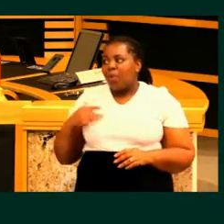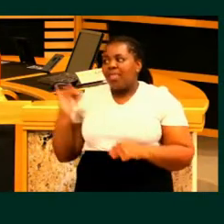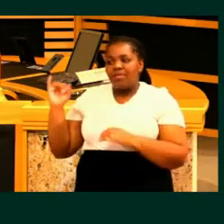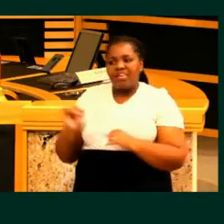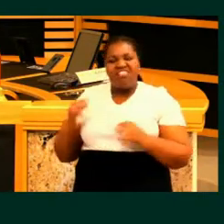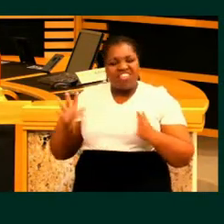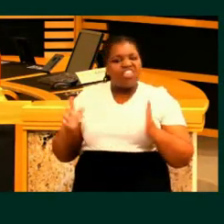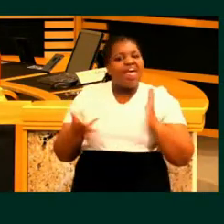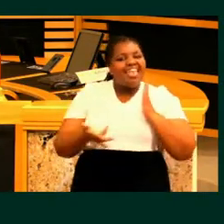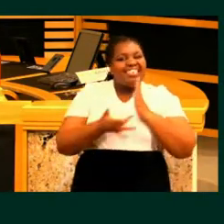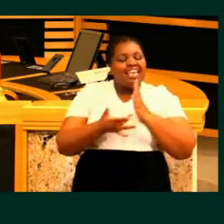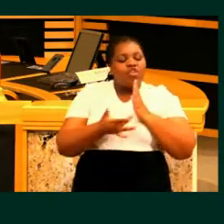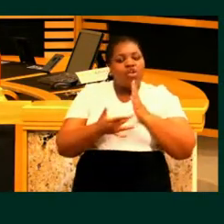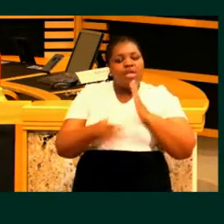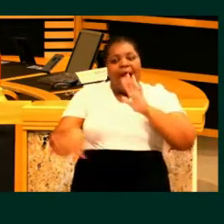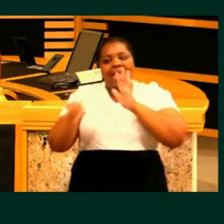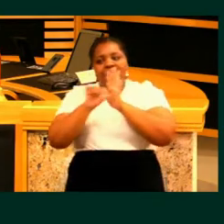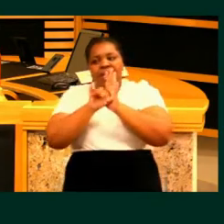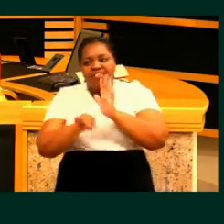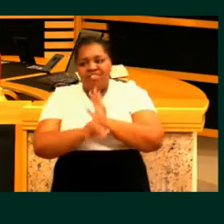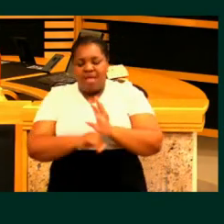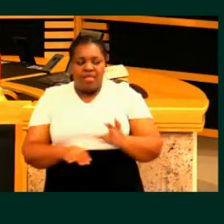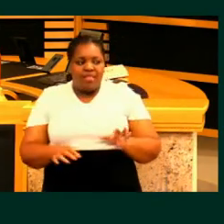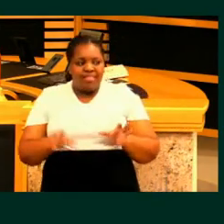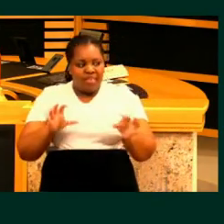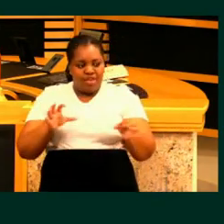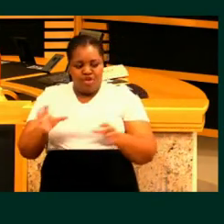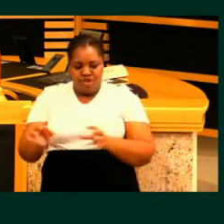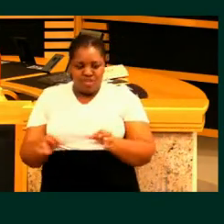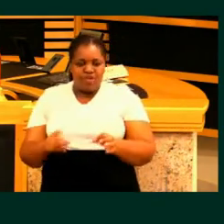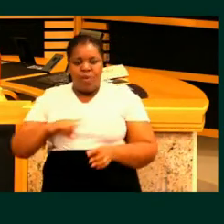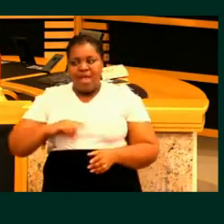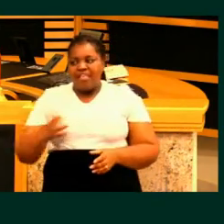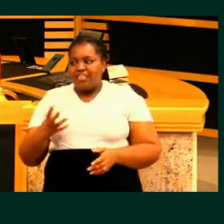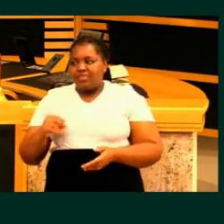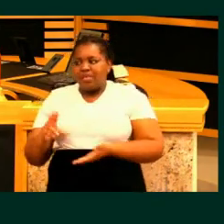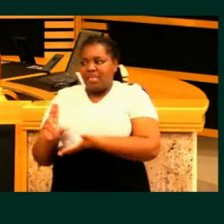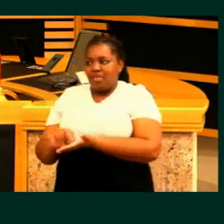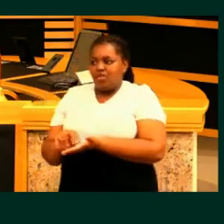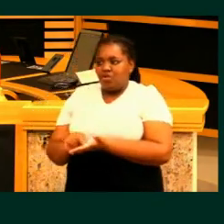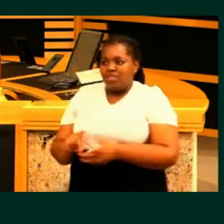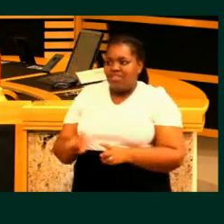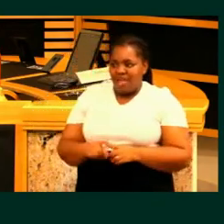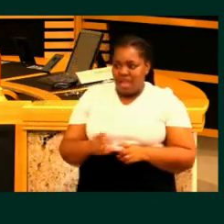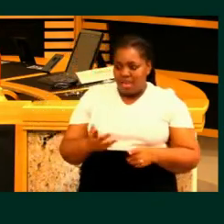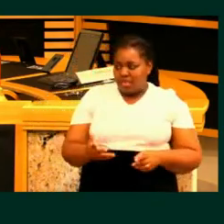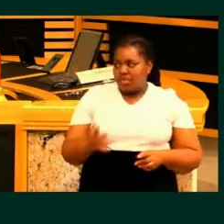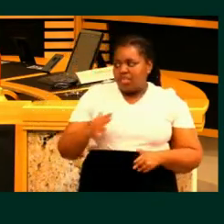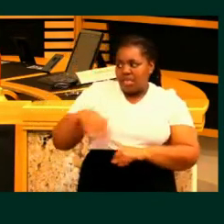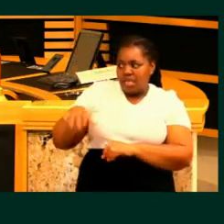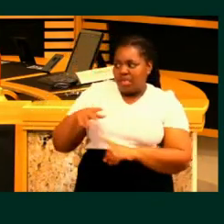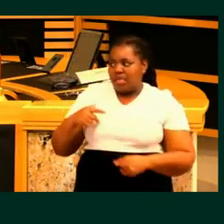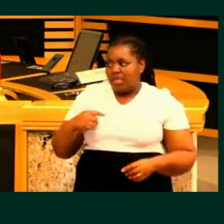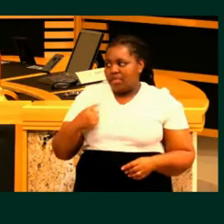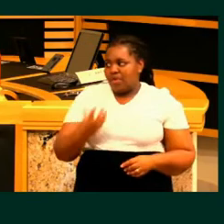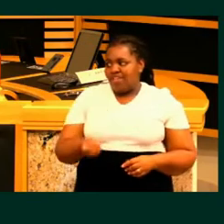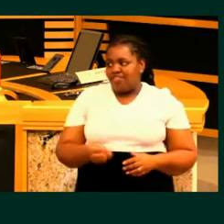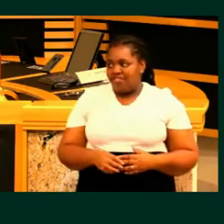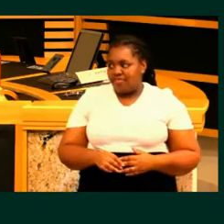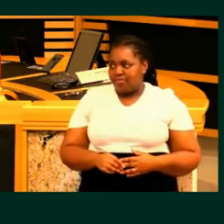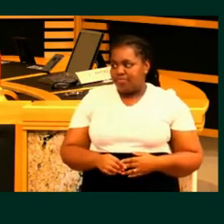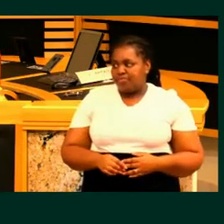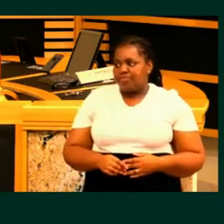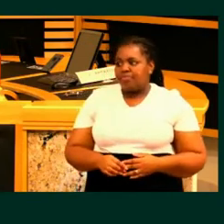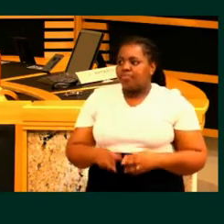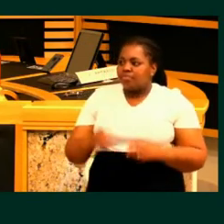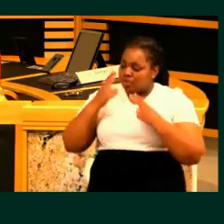technology in identifying bools so that we've got records as far as this particular area is concerned